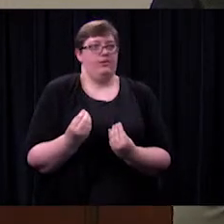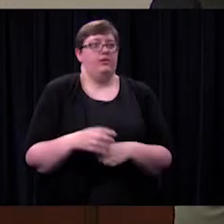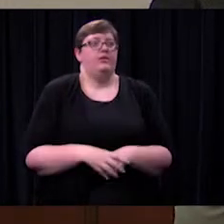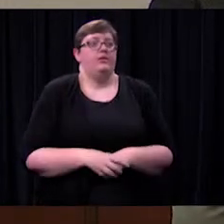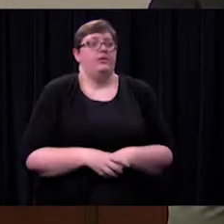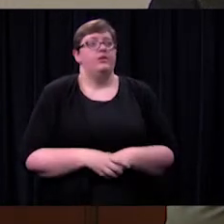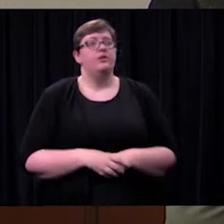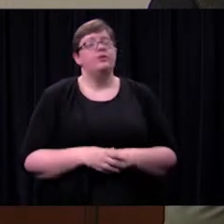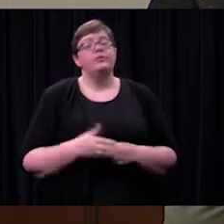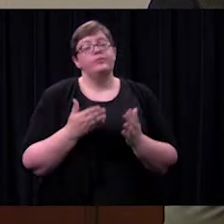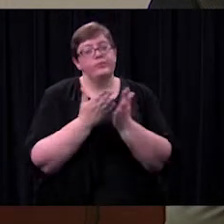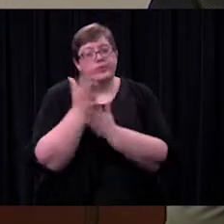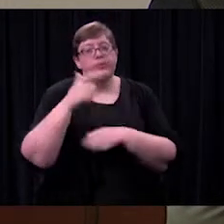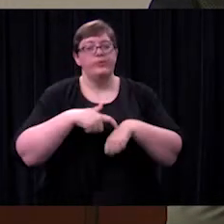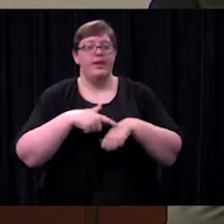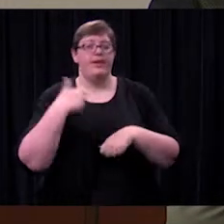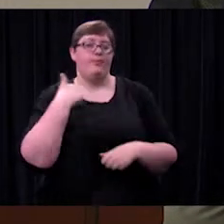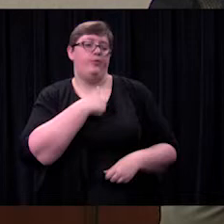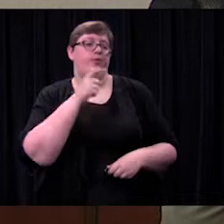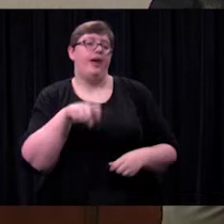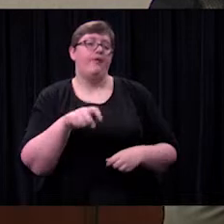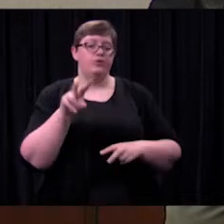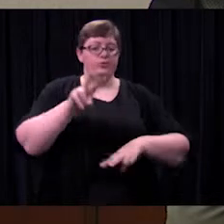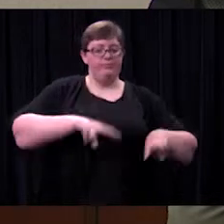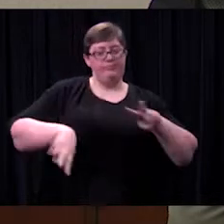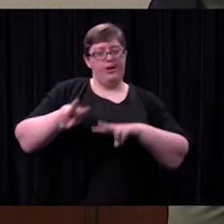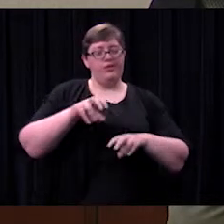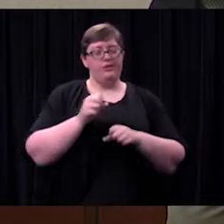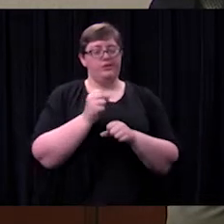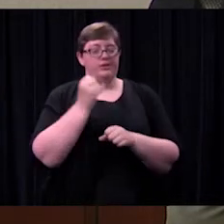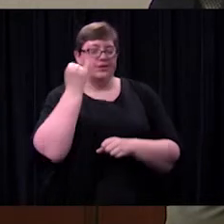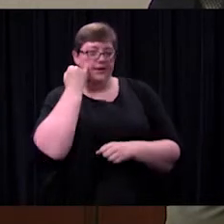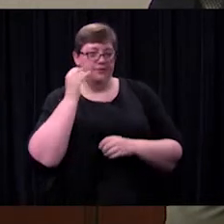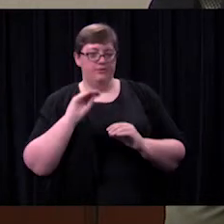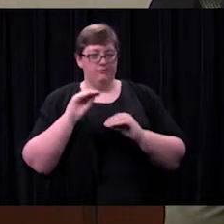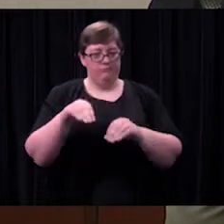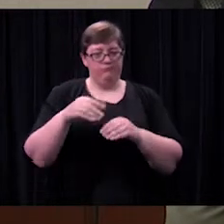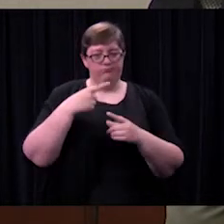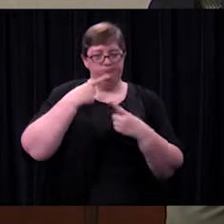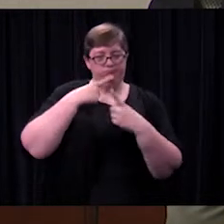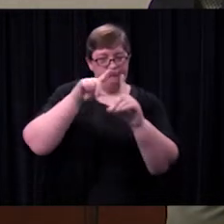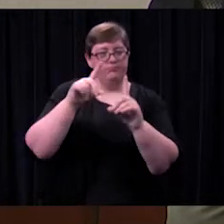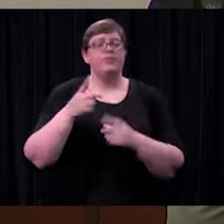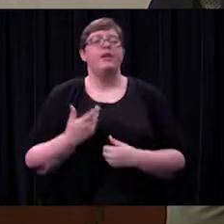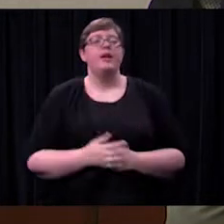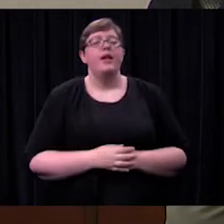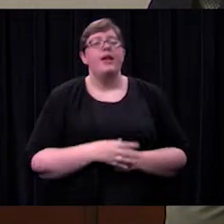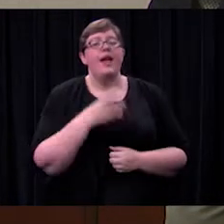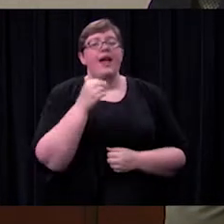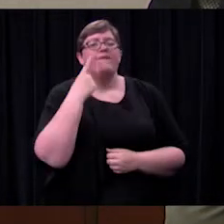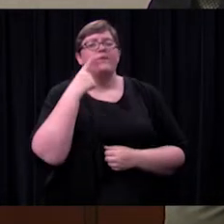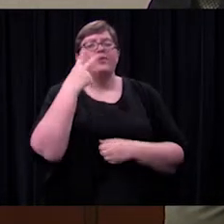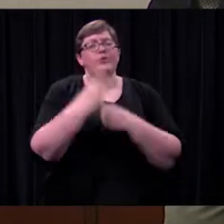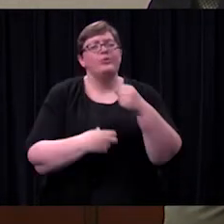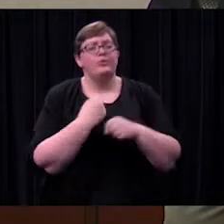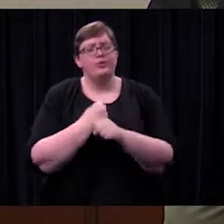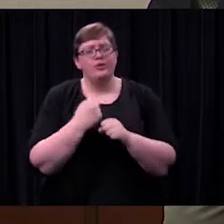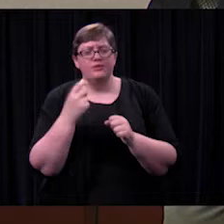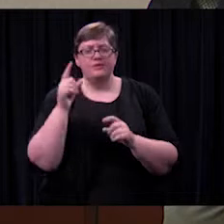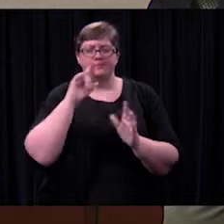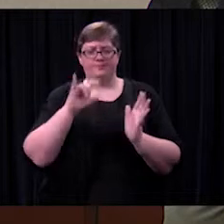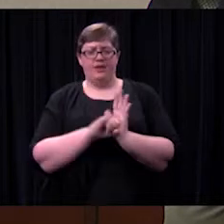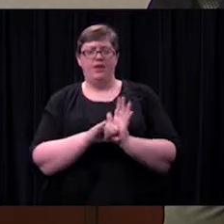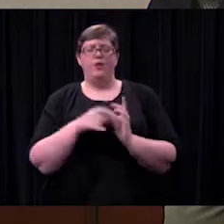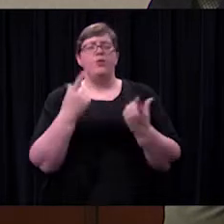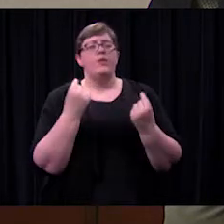time, we're going to have to monitor that implementation and how that's going, and really identify over the next couple of years what are the pieces that are most critical for